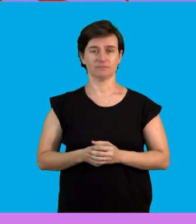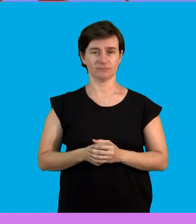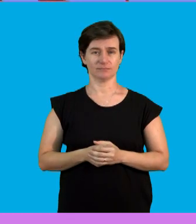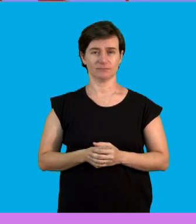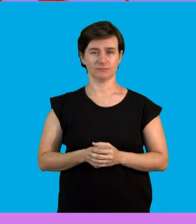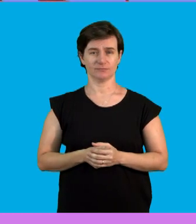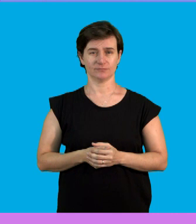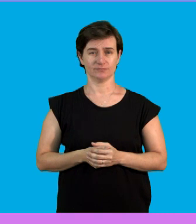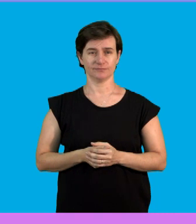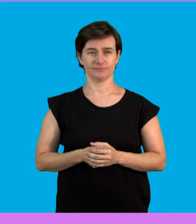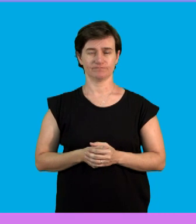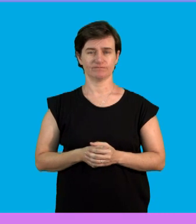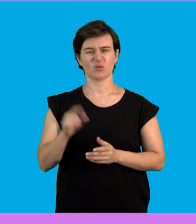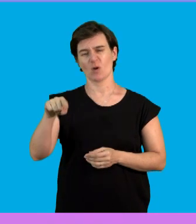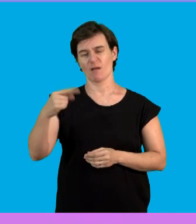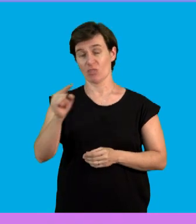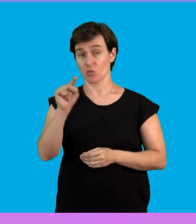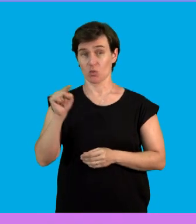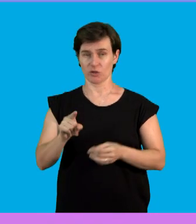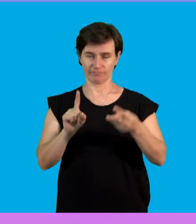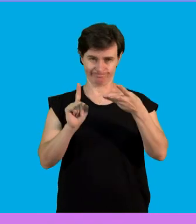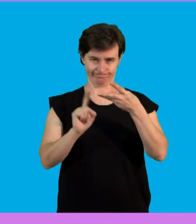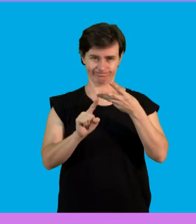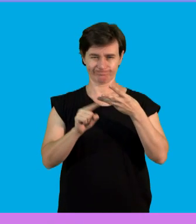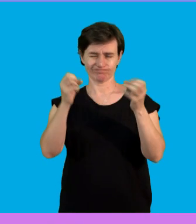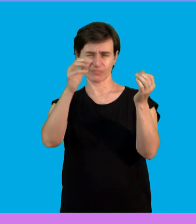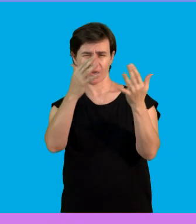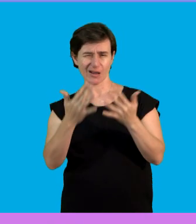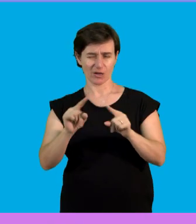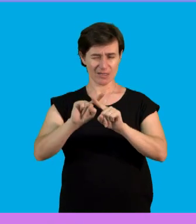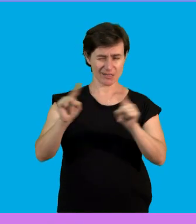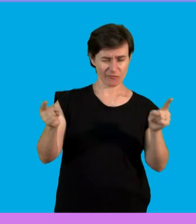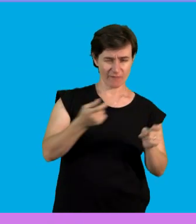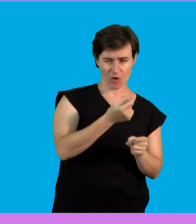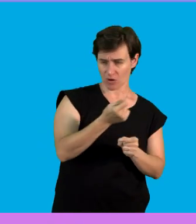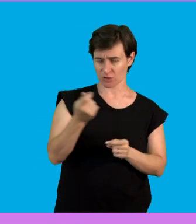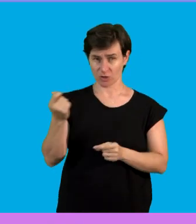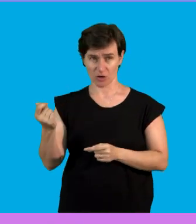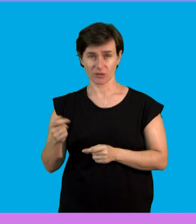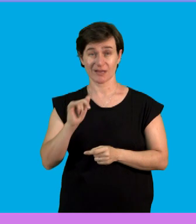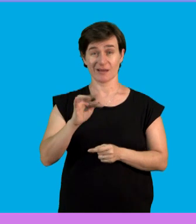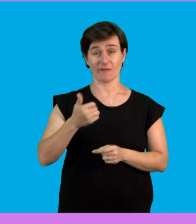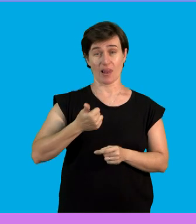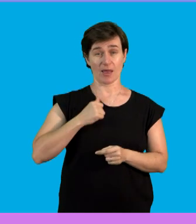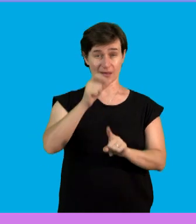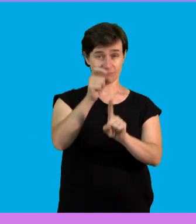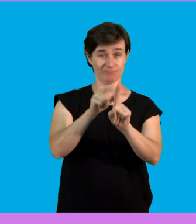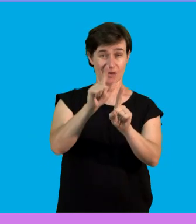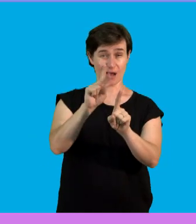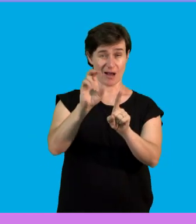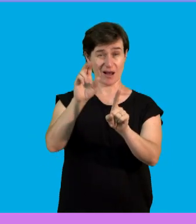R12.95. Let's look at another one. Calculate the difference in cost when Lucky